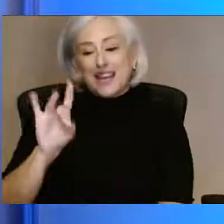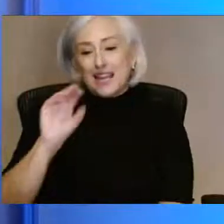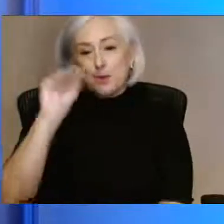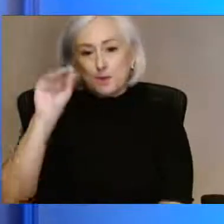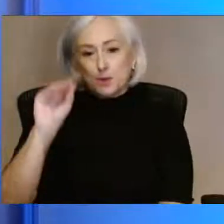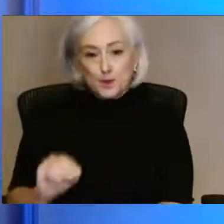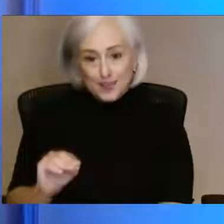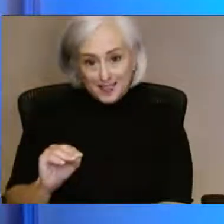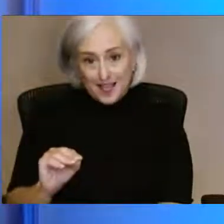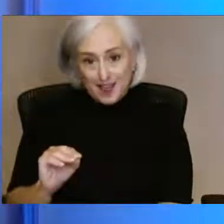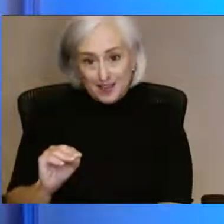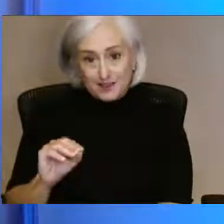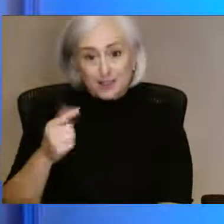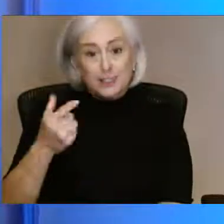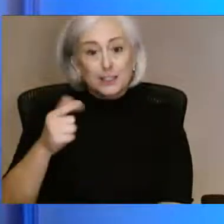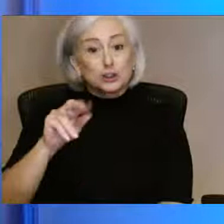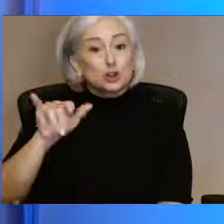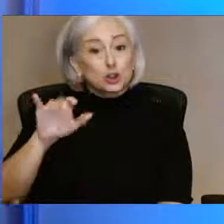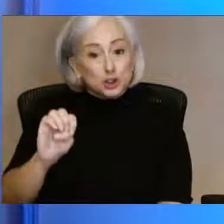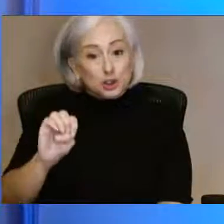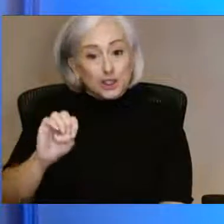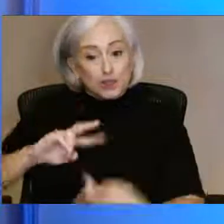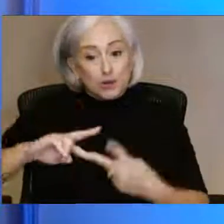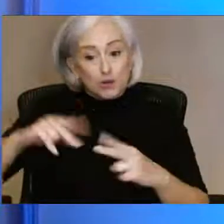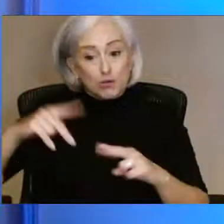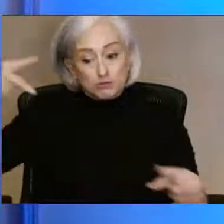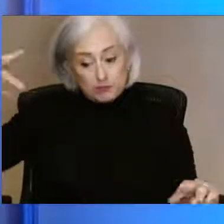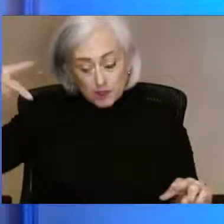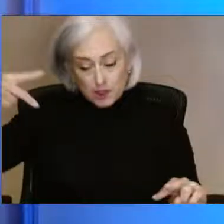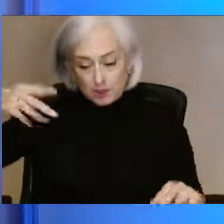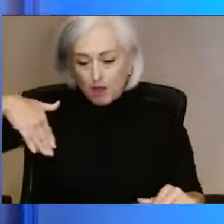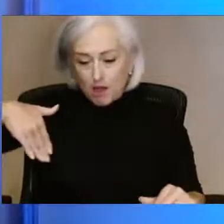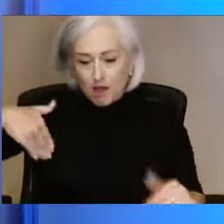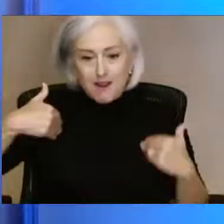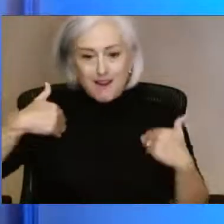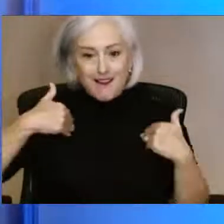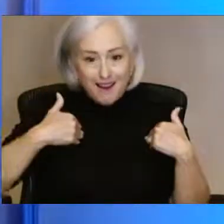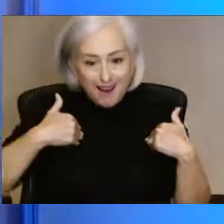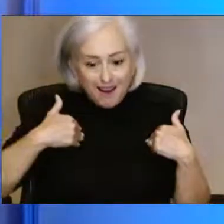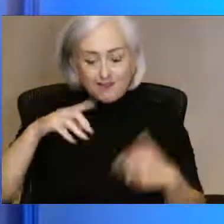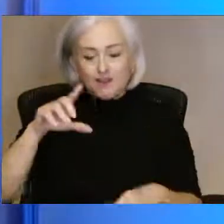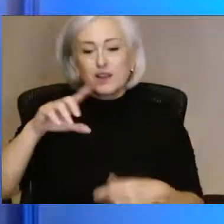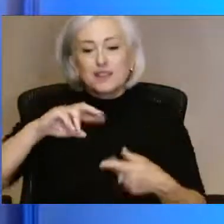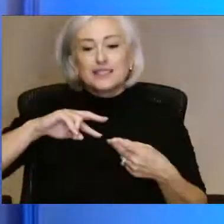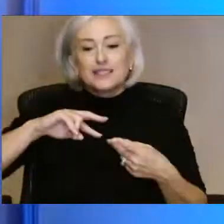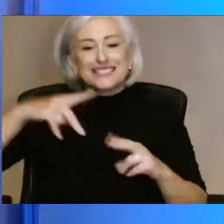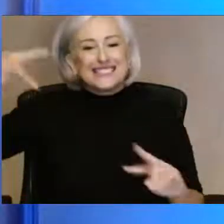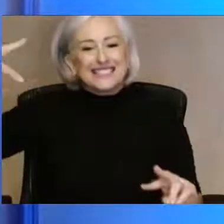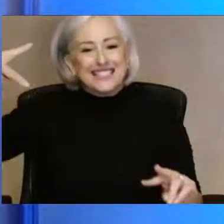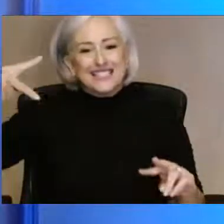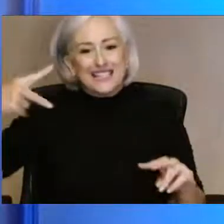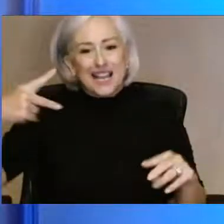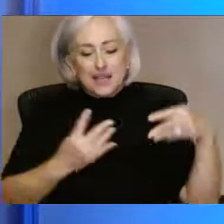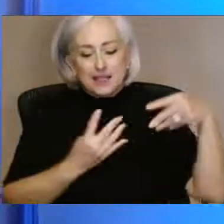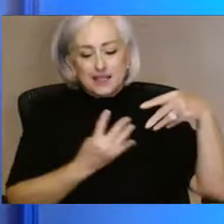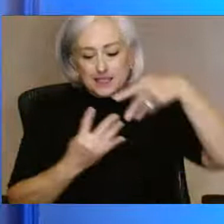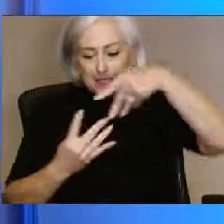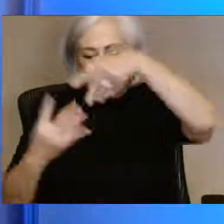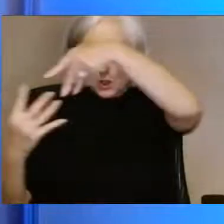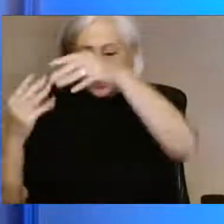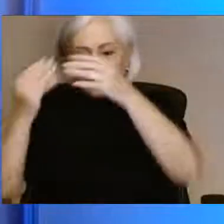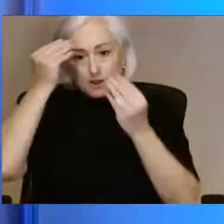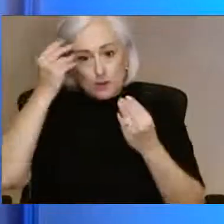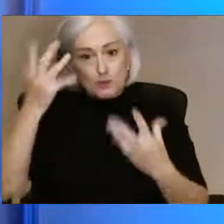had never had sequence information before, DNA sequence information. And so when people do